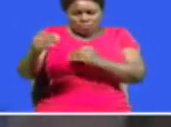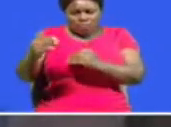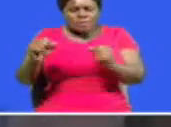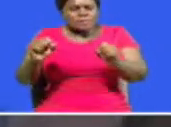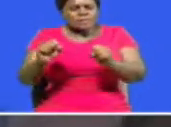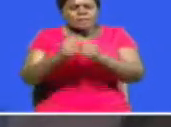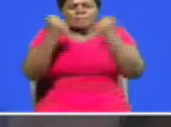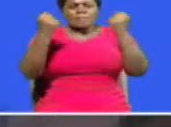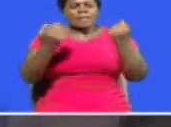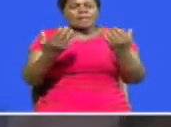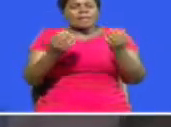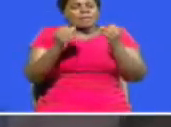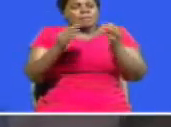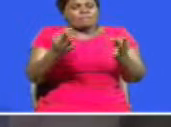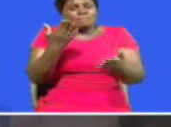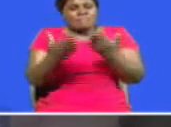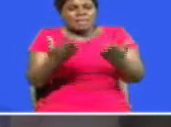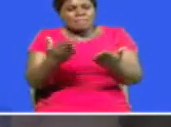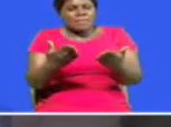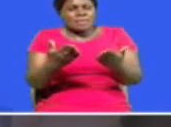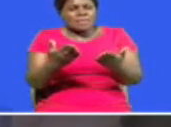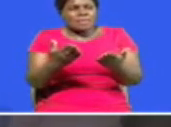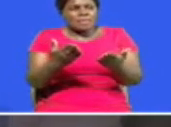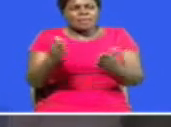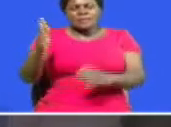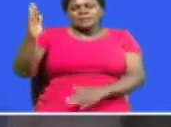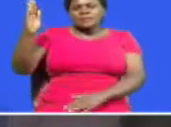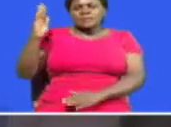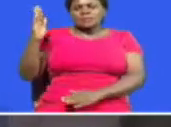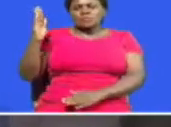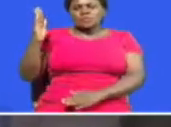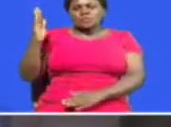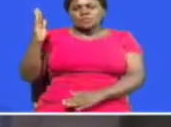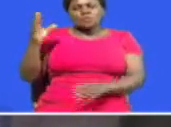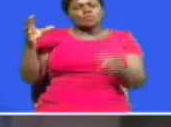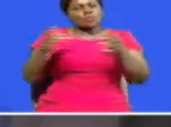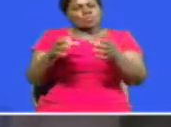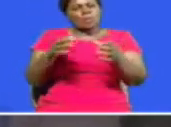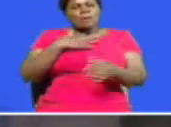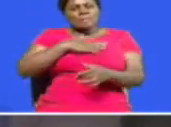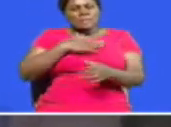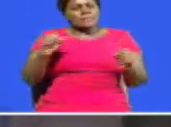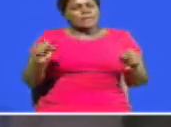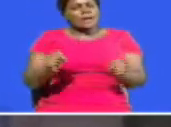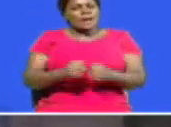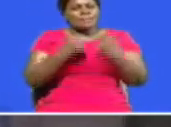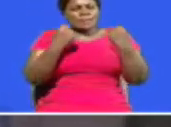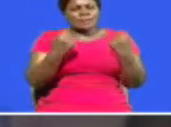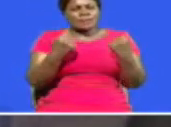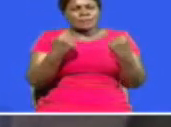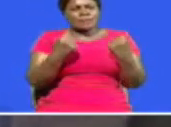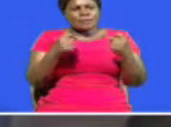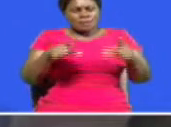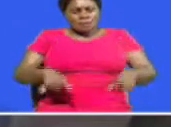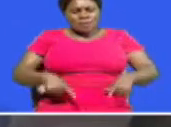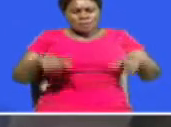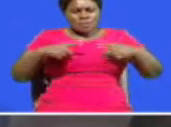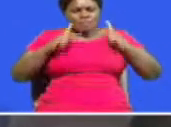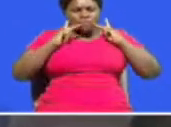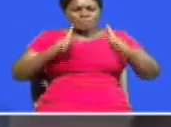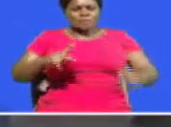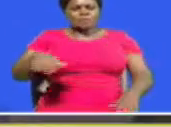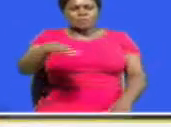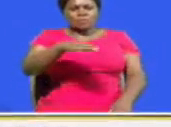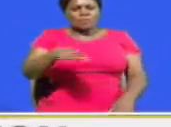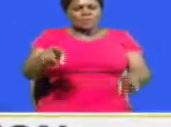will be done. If it is a matter of also increasing the security organs, please let it be done so that we live in a peaceful environment the